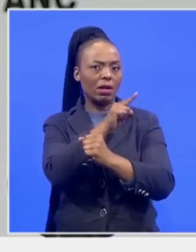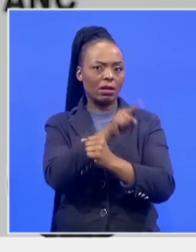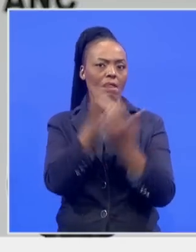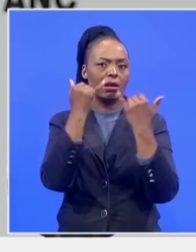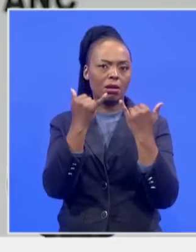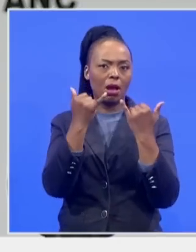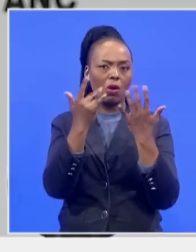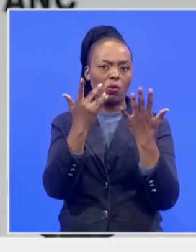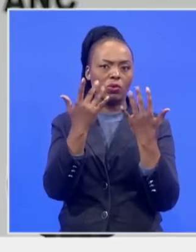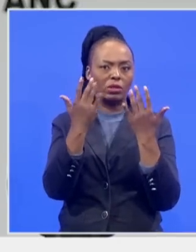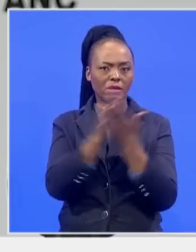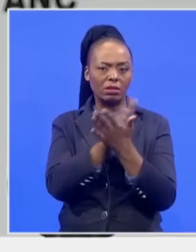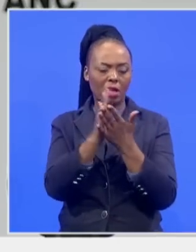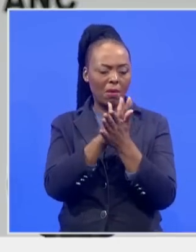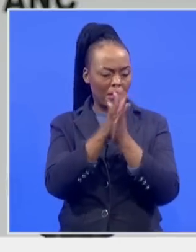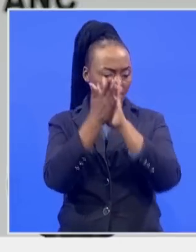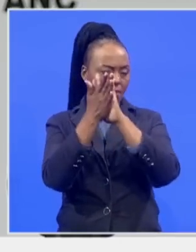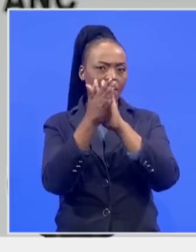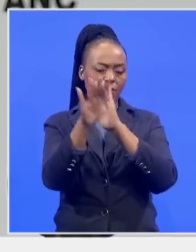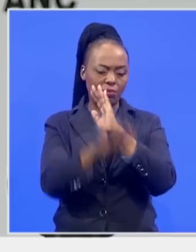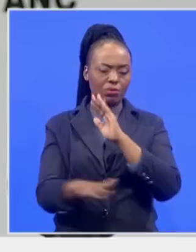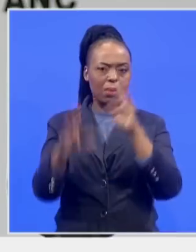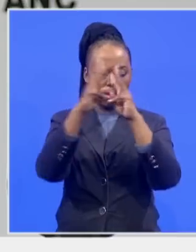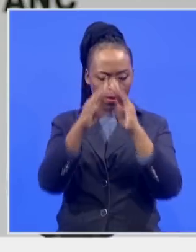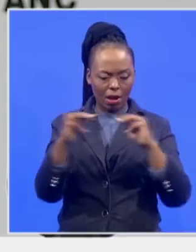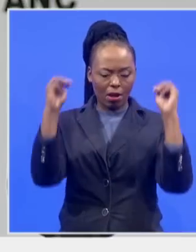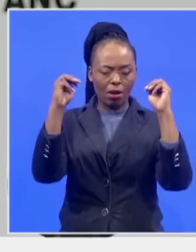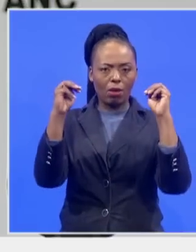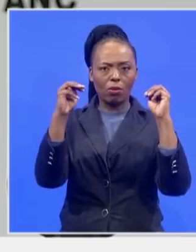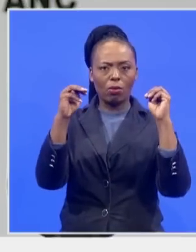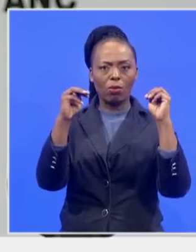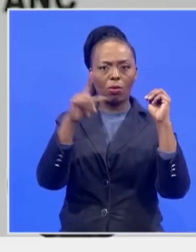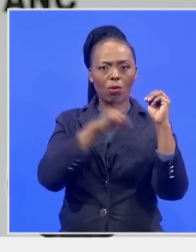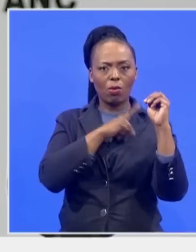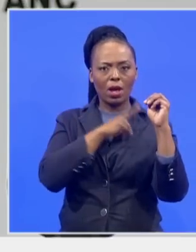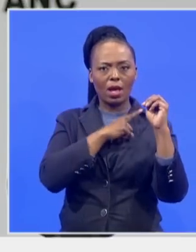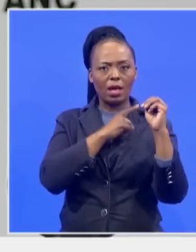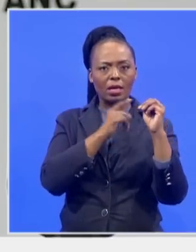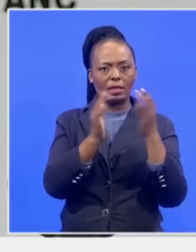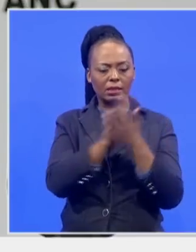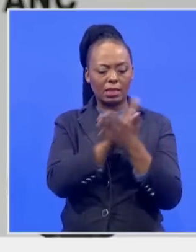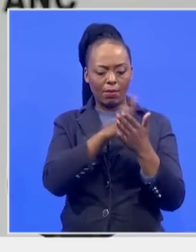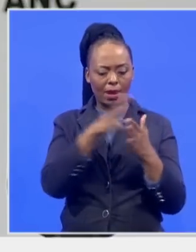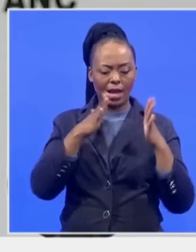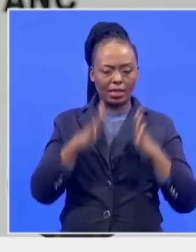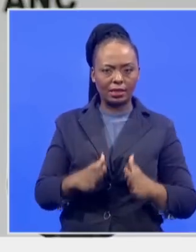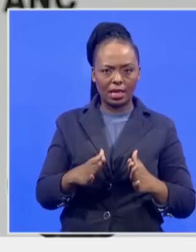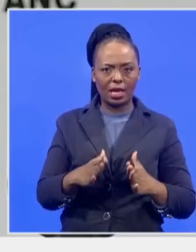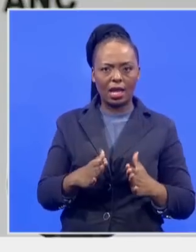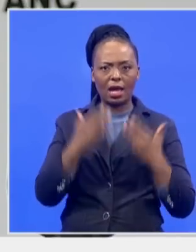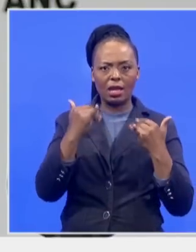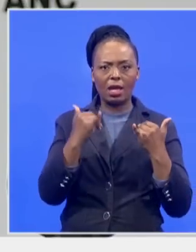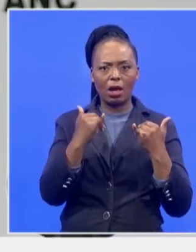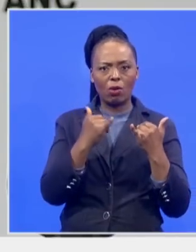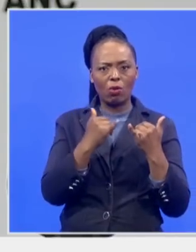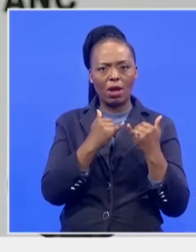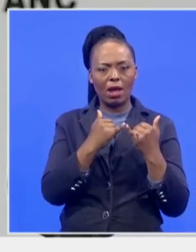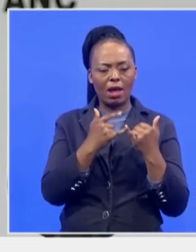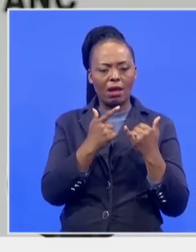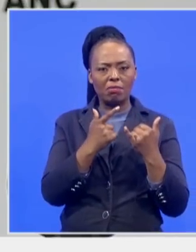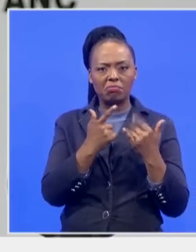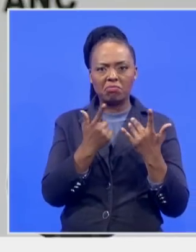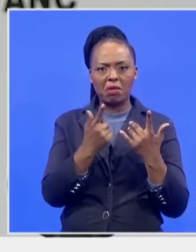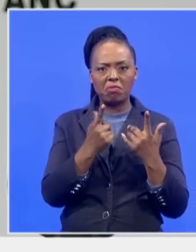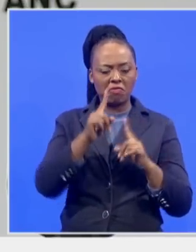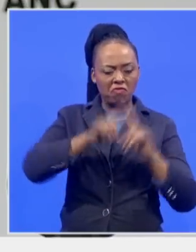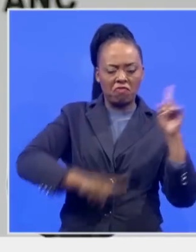scuppered in Mangaung by delinquent ANC councillors, giving the mandate to the DA they